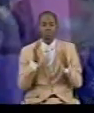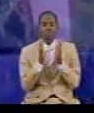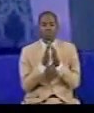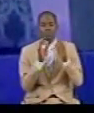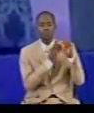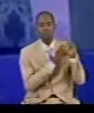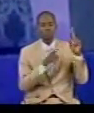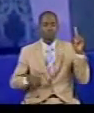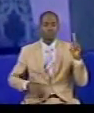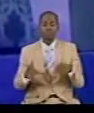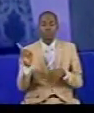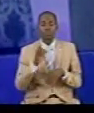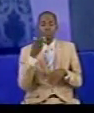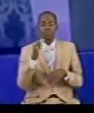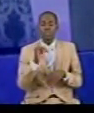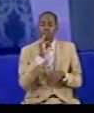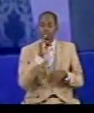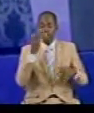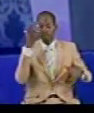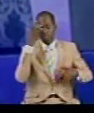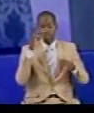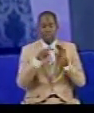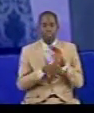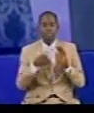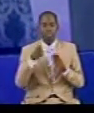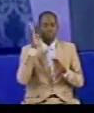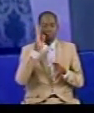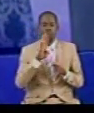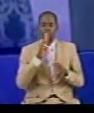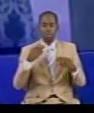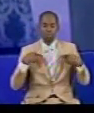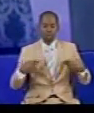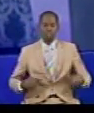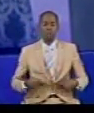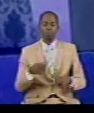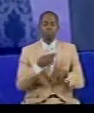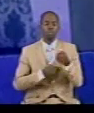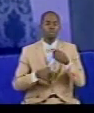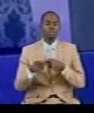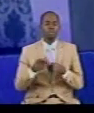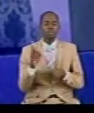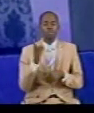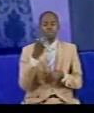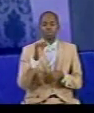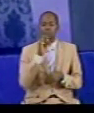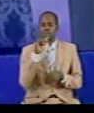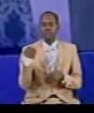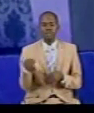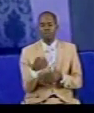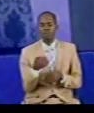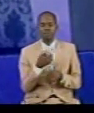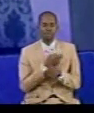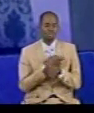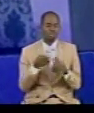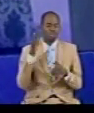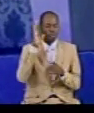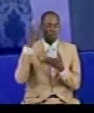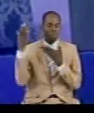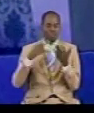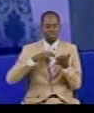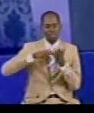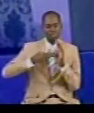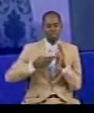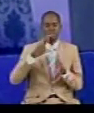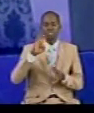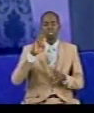there is sickness, there will be health. Where there's any damage, you bring repair to every part